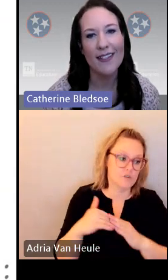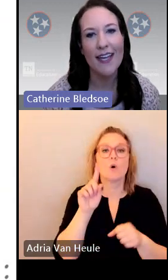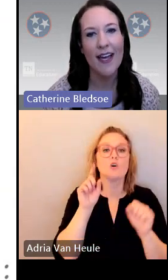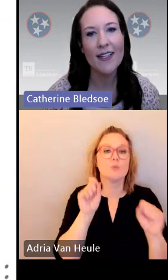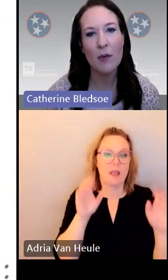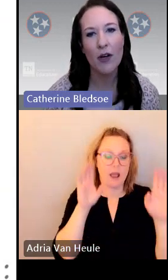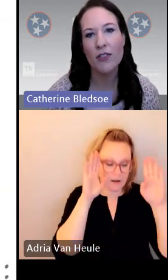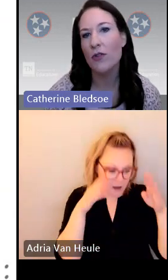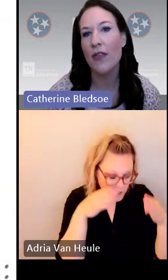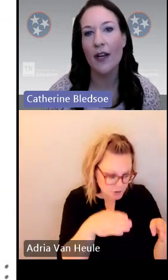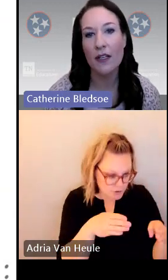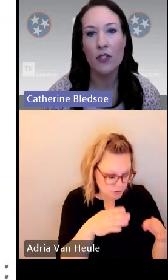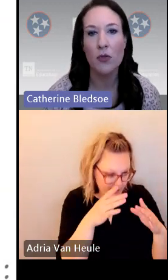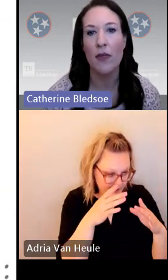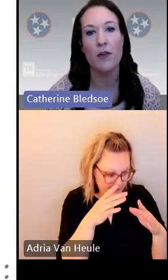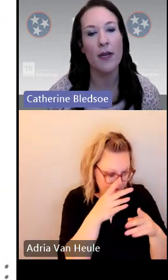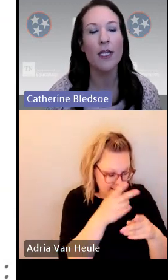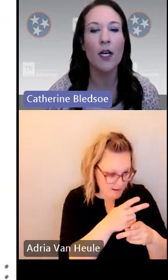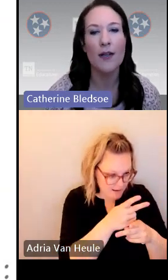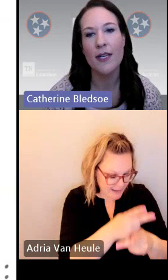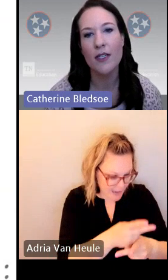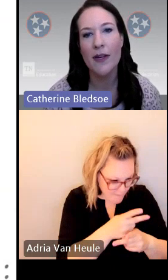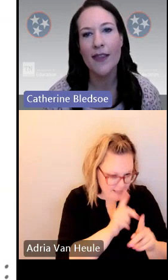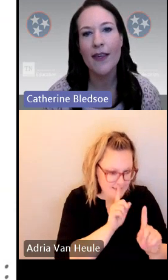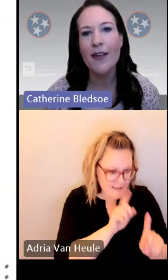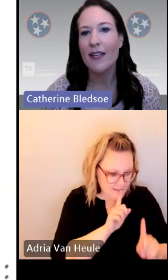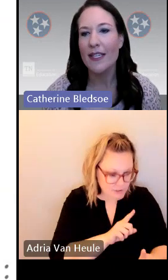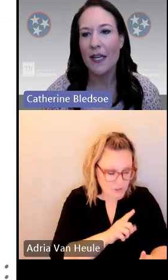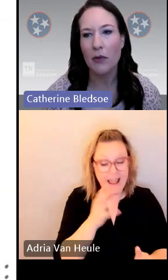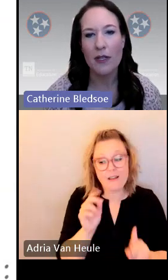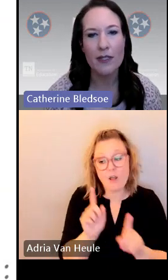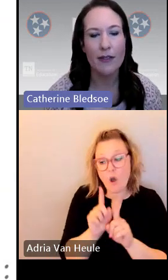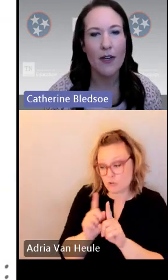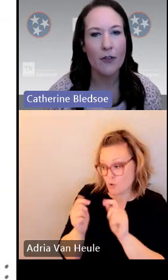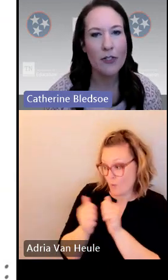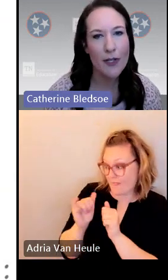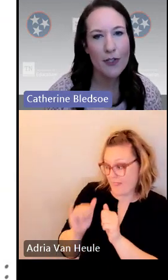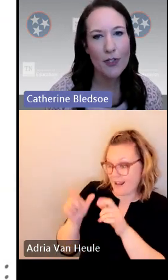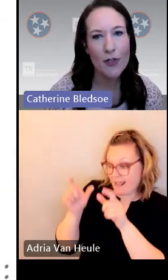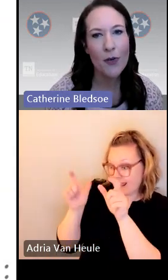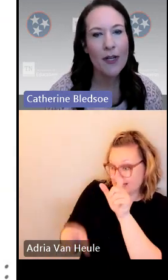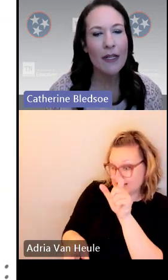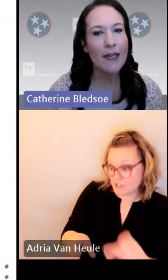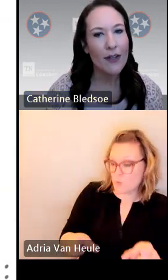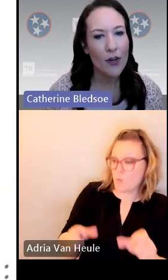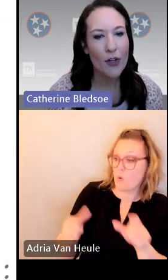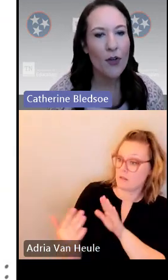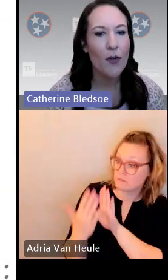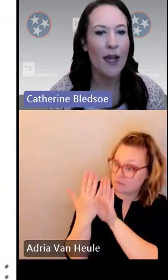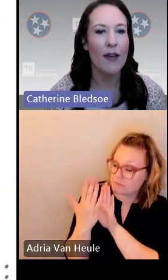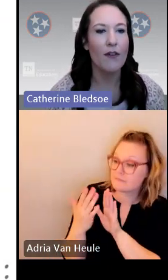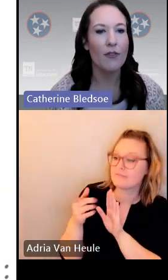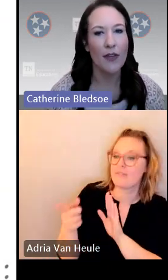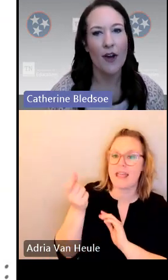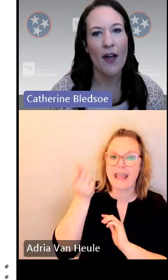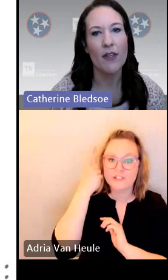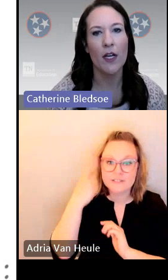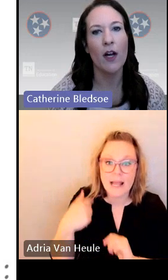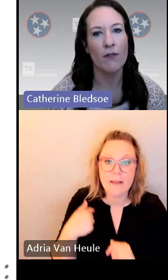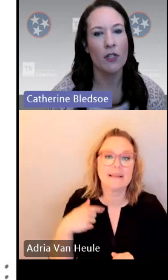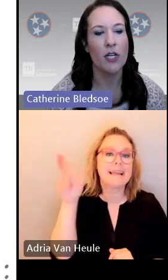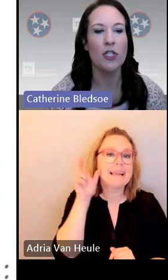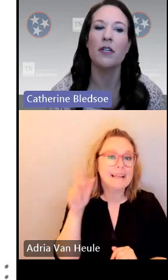on that task, but also so that individual that you're making contact with is able to easily understand you, hear you, and feel